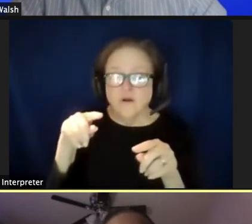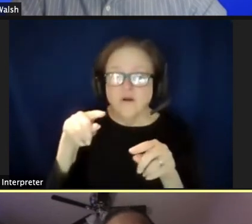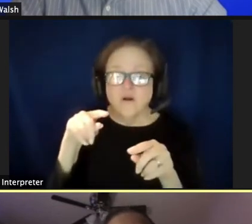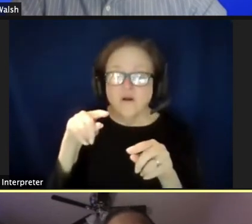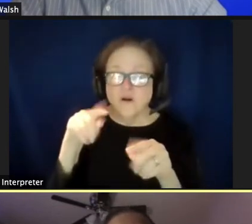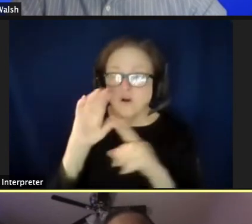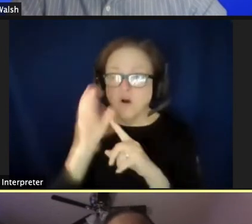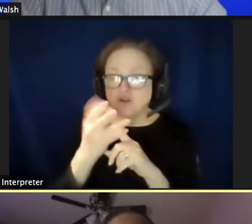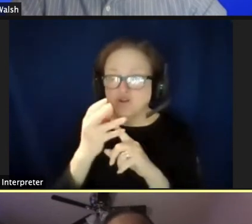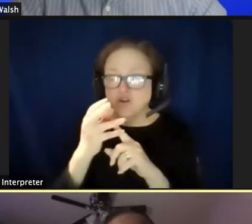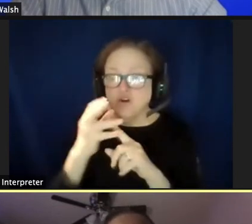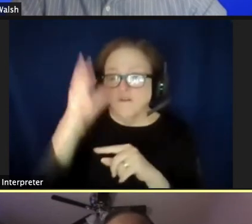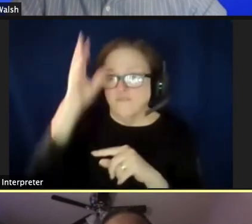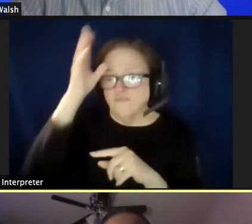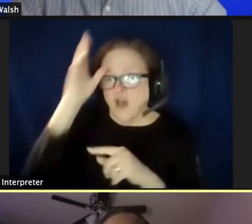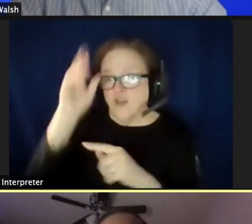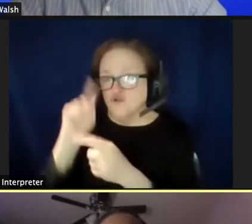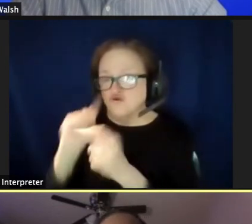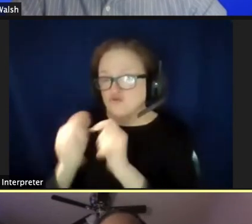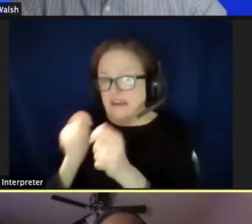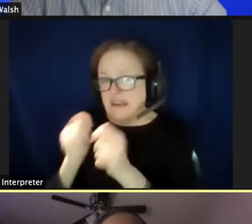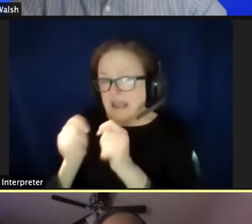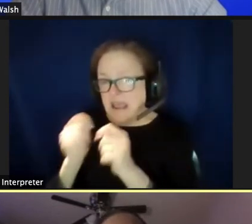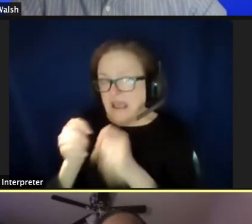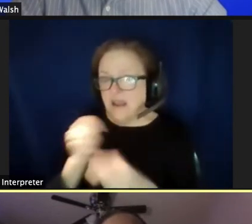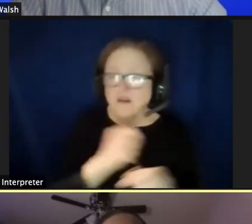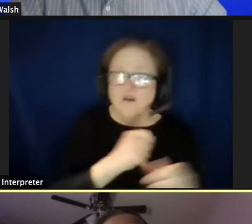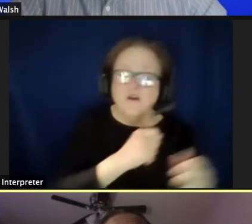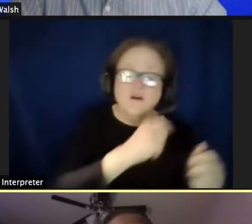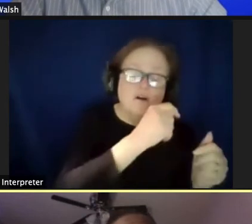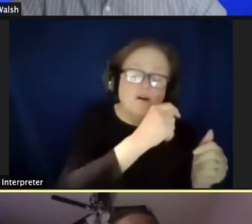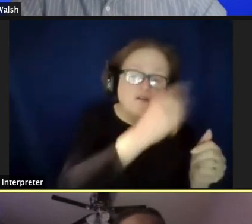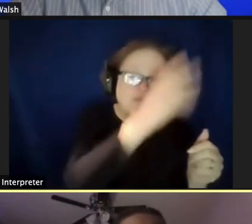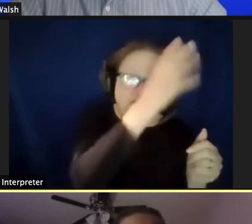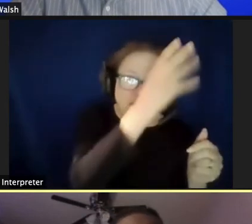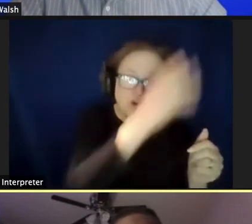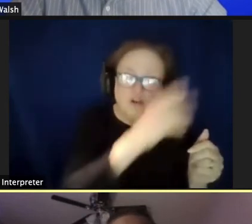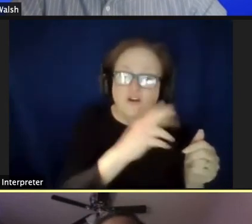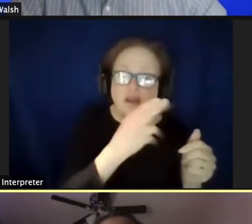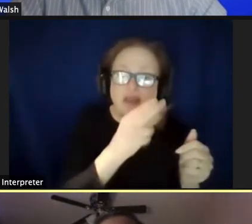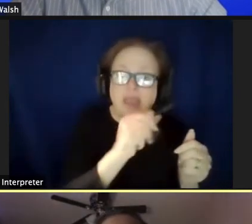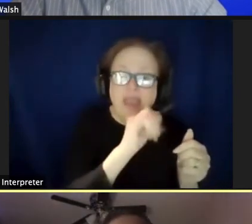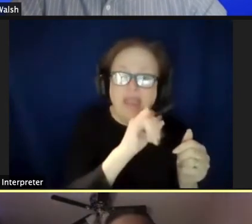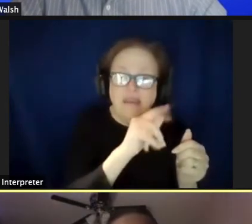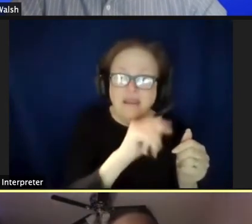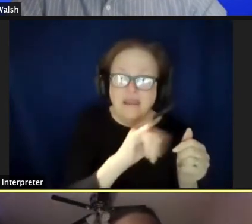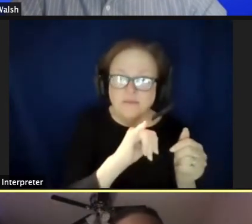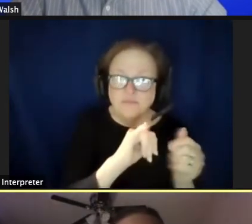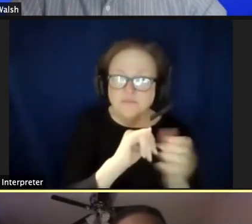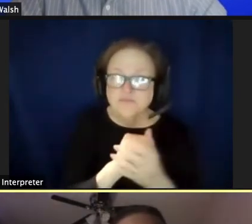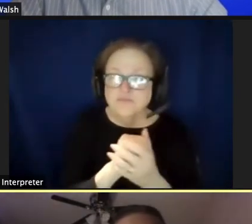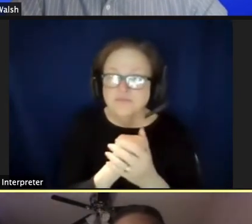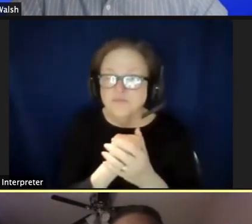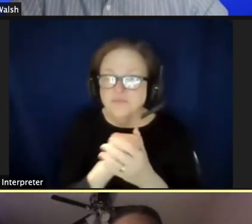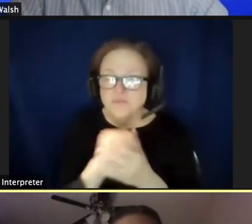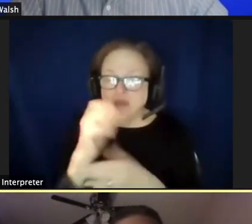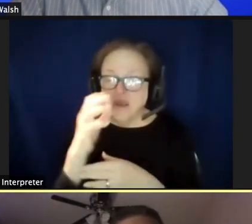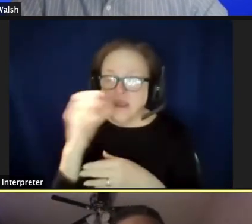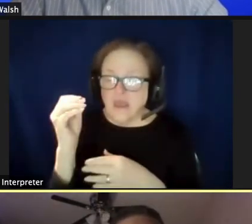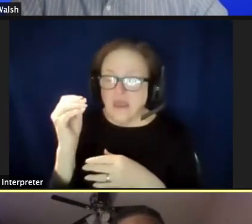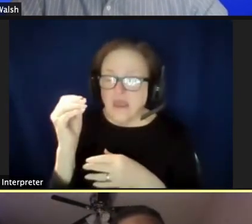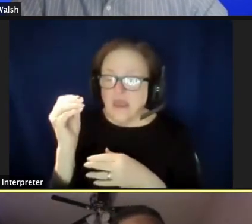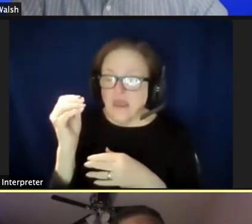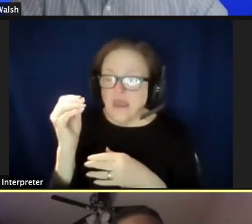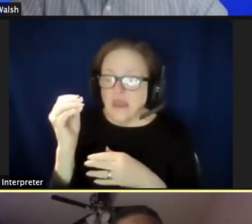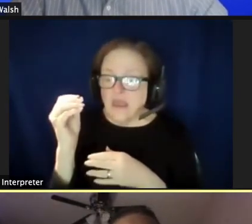my father is from Haiti. And my grandmother is from Venezuela. So hey, not only that,